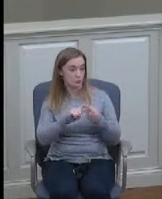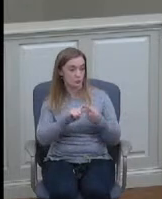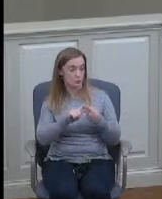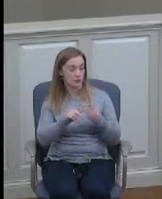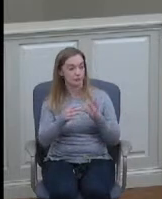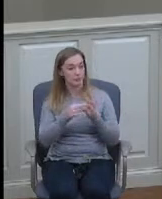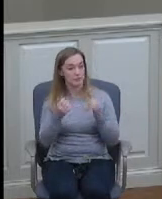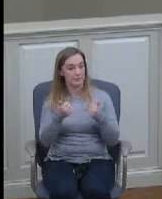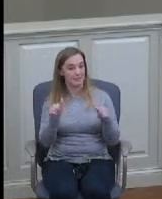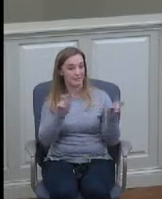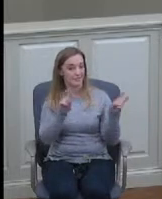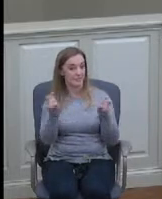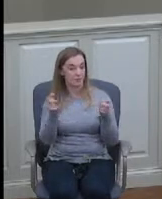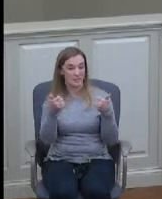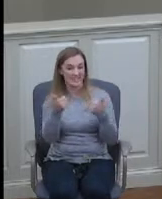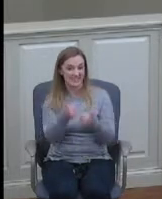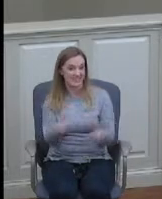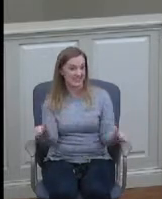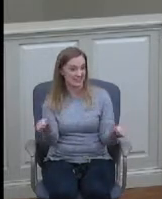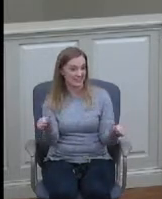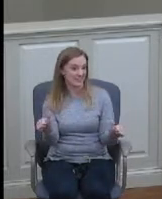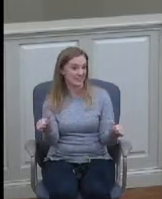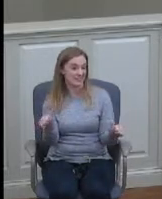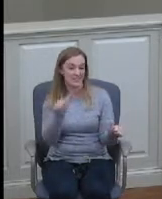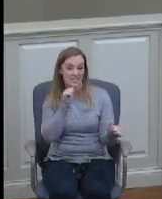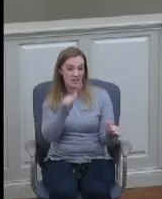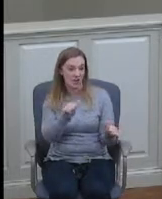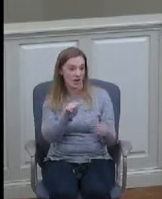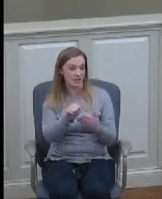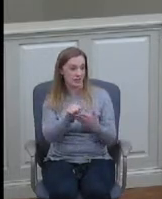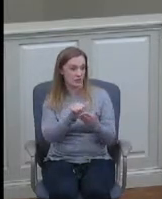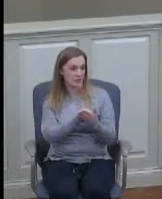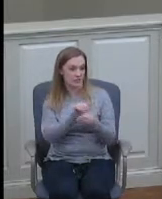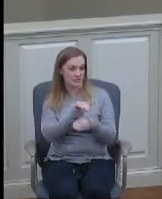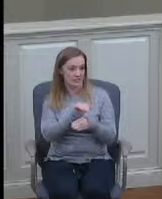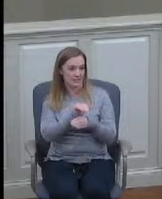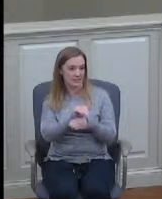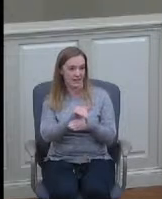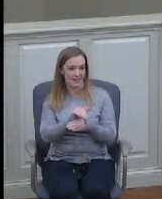any subject, topic that is not on tonight's agenda.